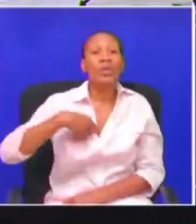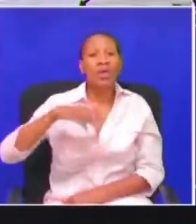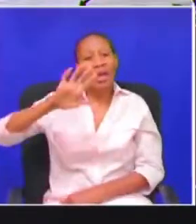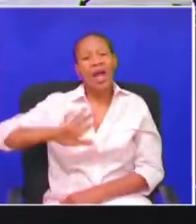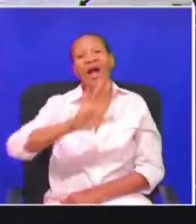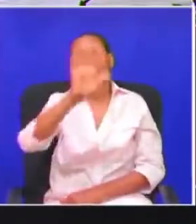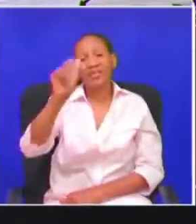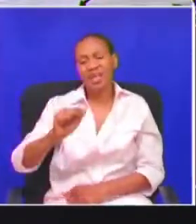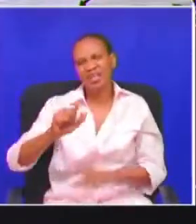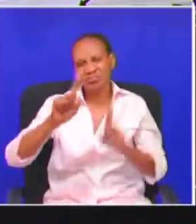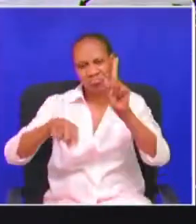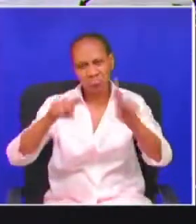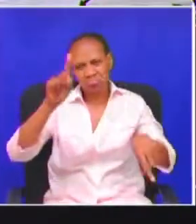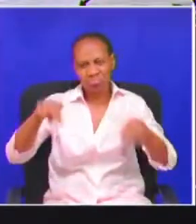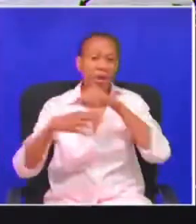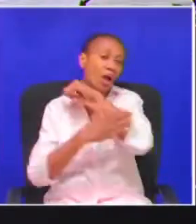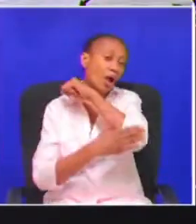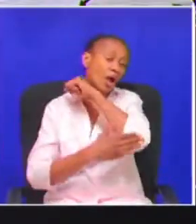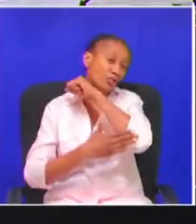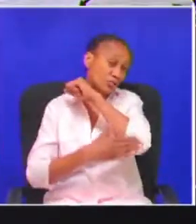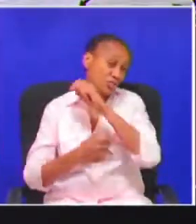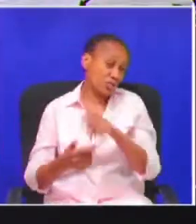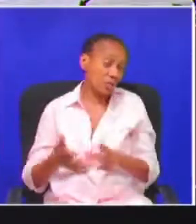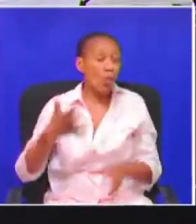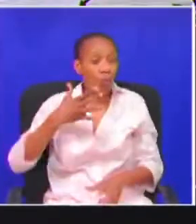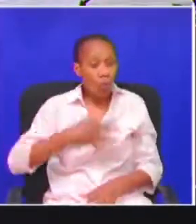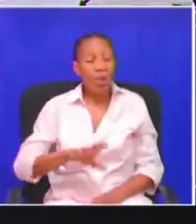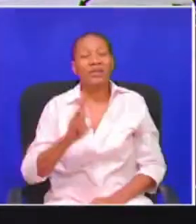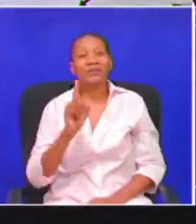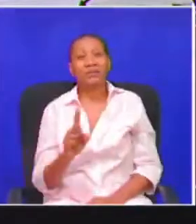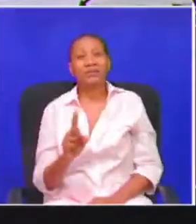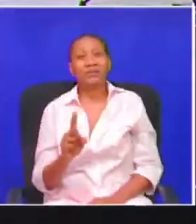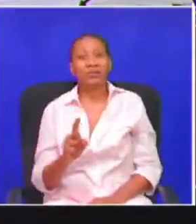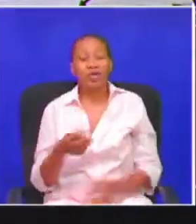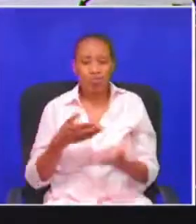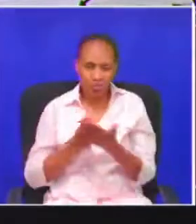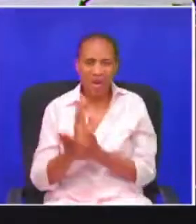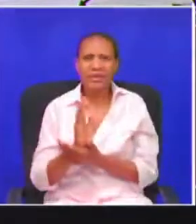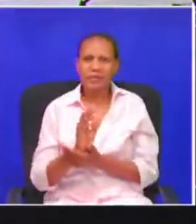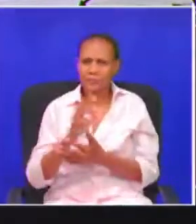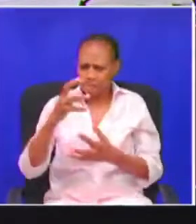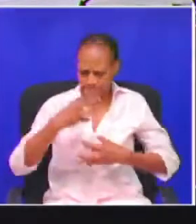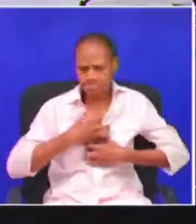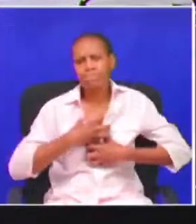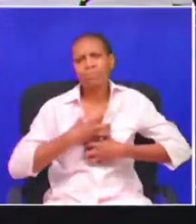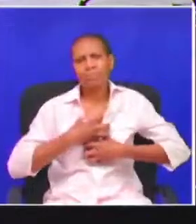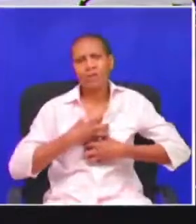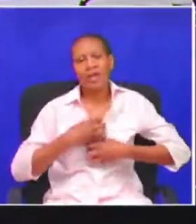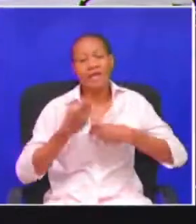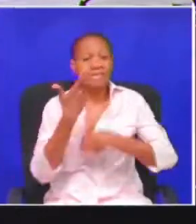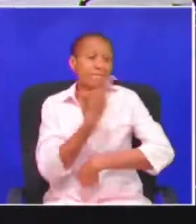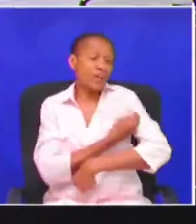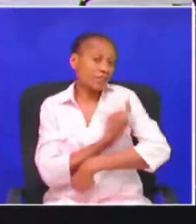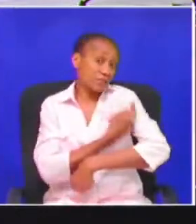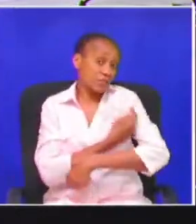African countries, we want to have the right to manufacture our own